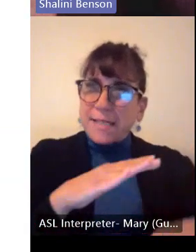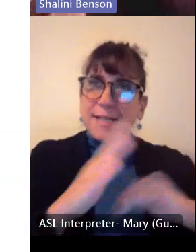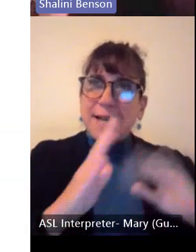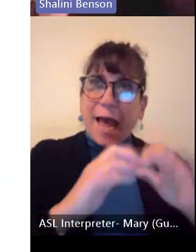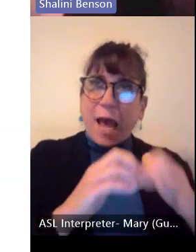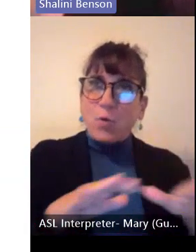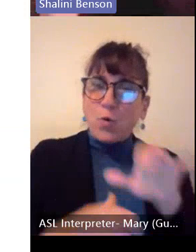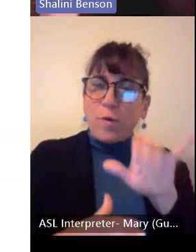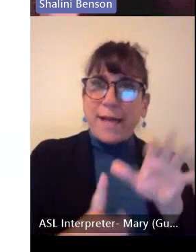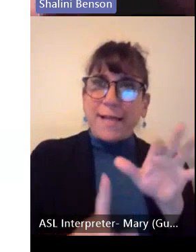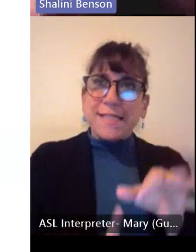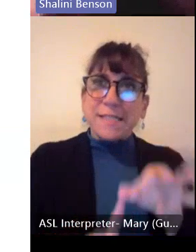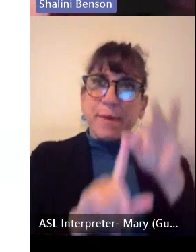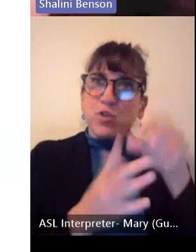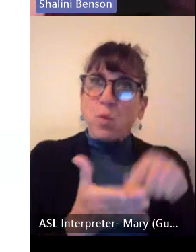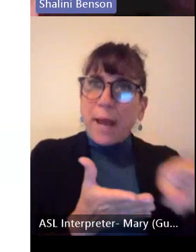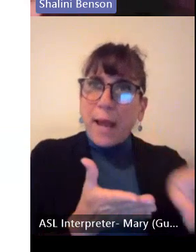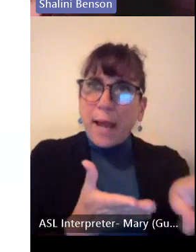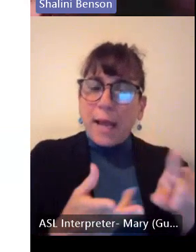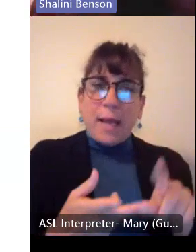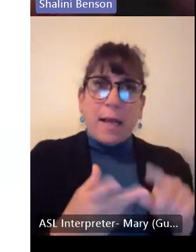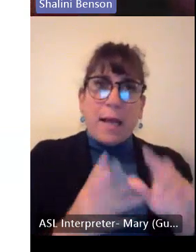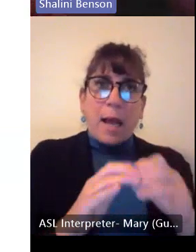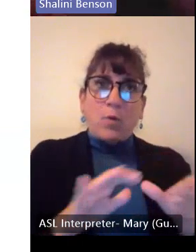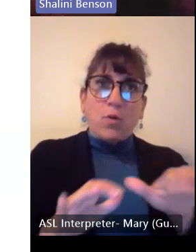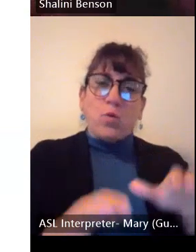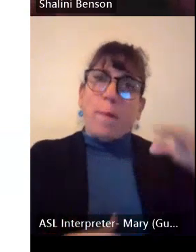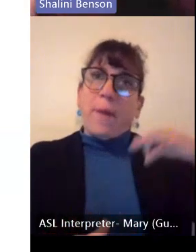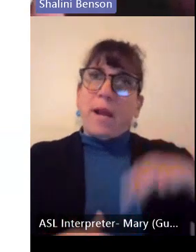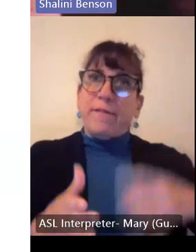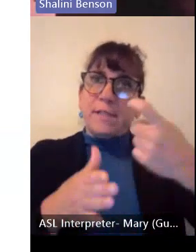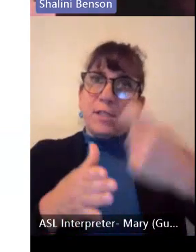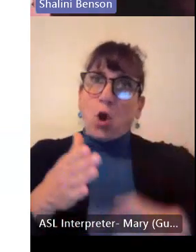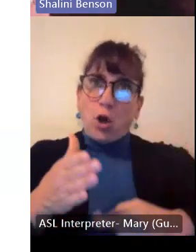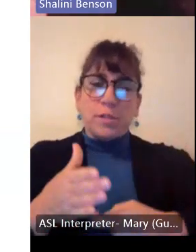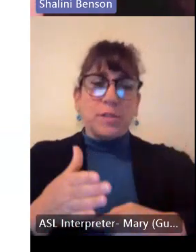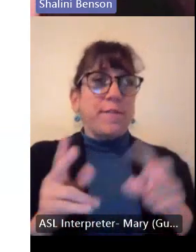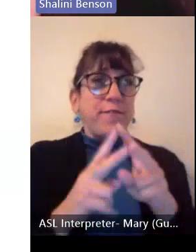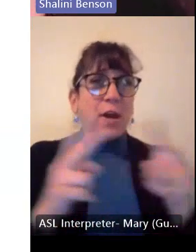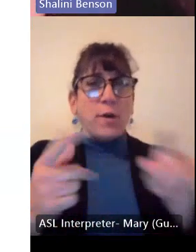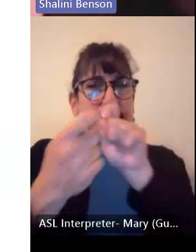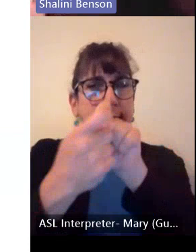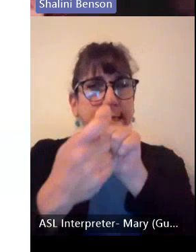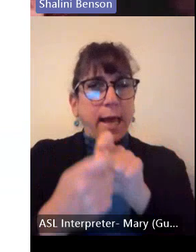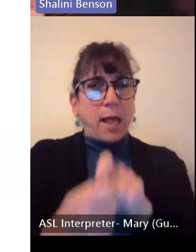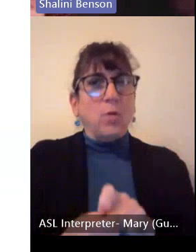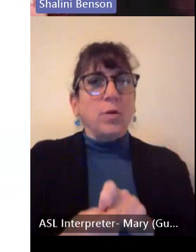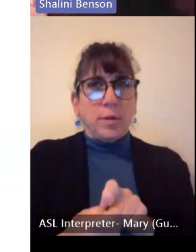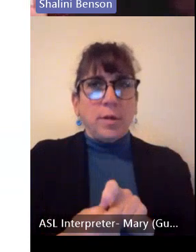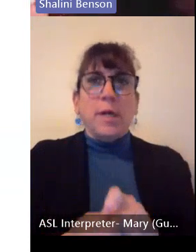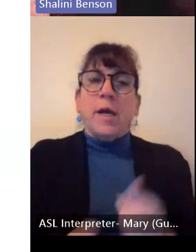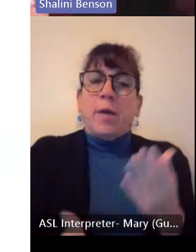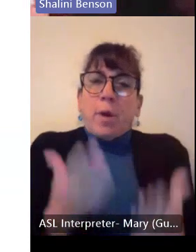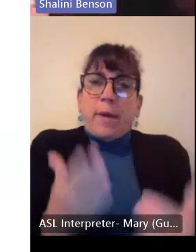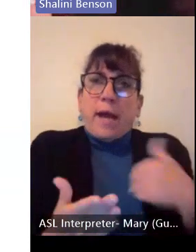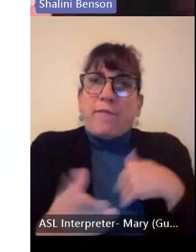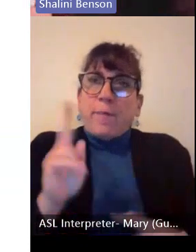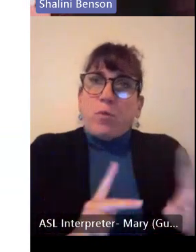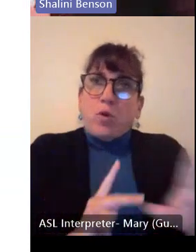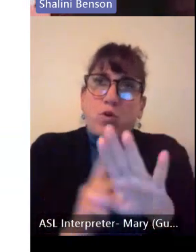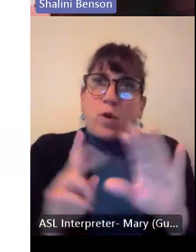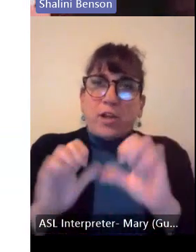that, special pays, how to do benefits costs. This is very detailed. You probably have people in your agencies